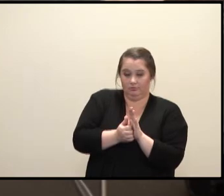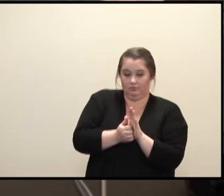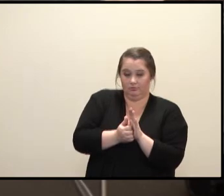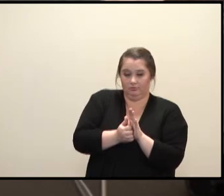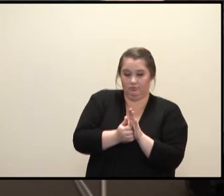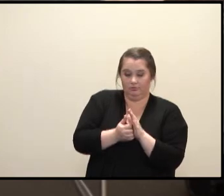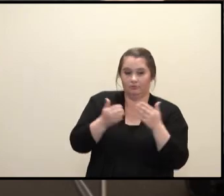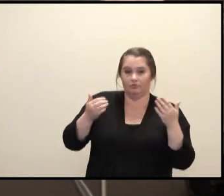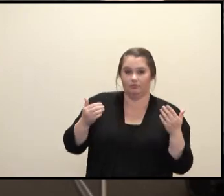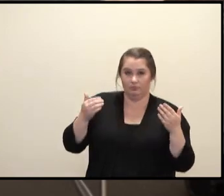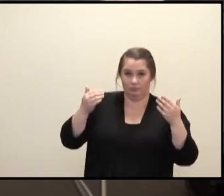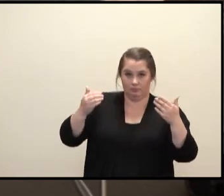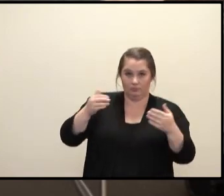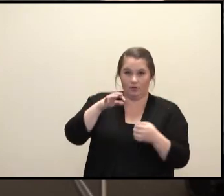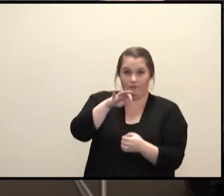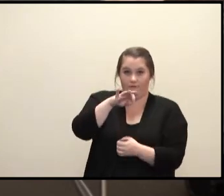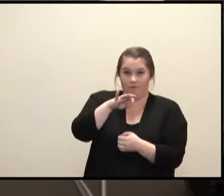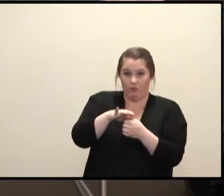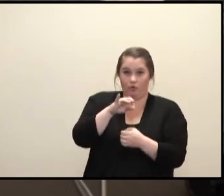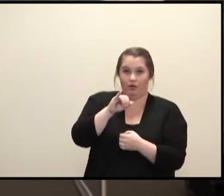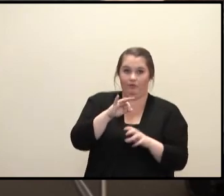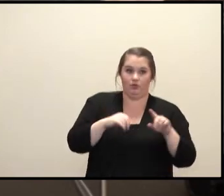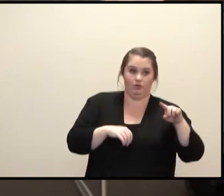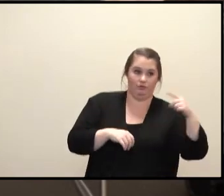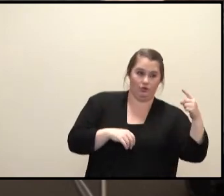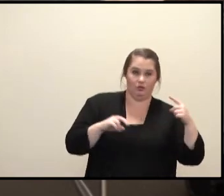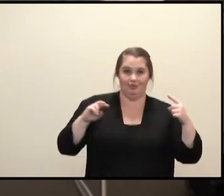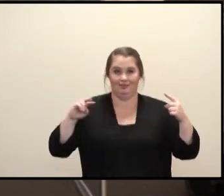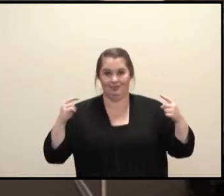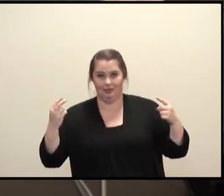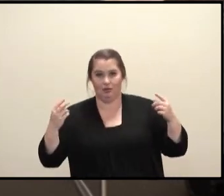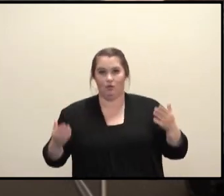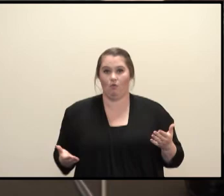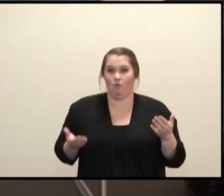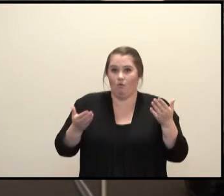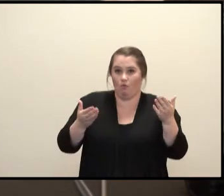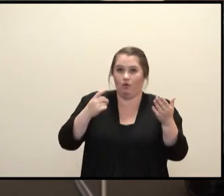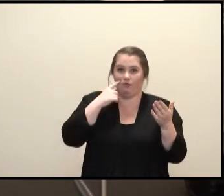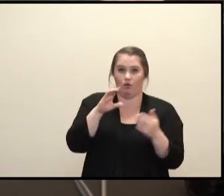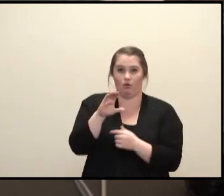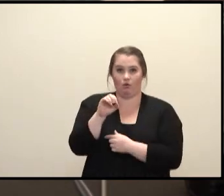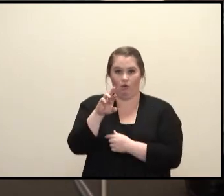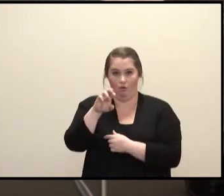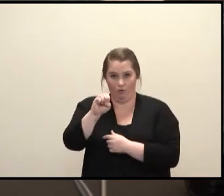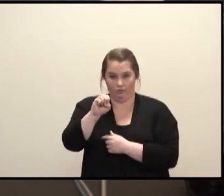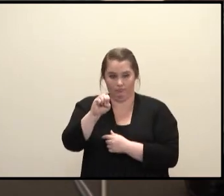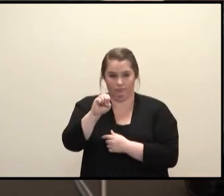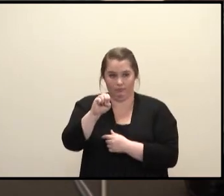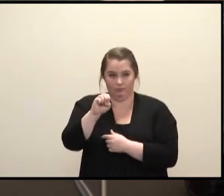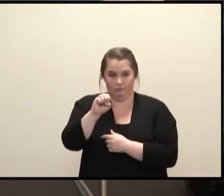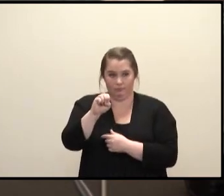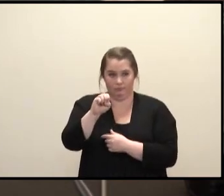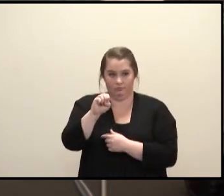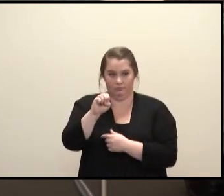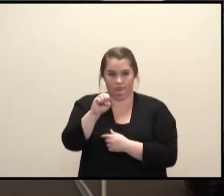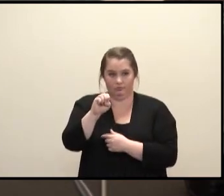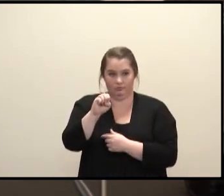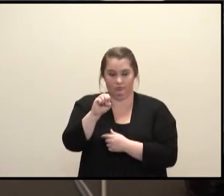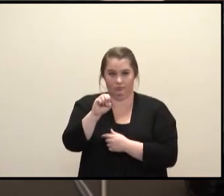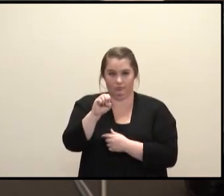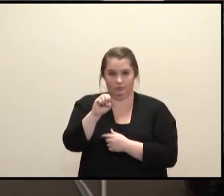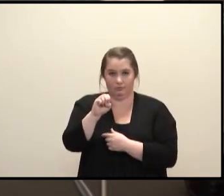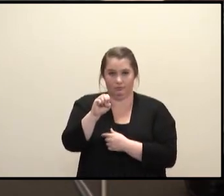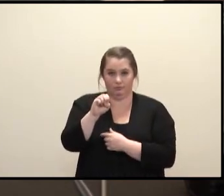vote, if there's a motion and a second, on awarding the contract for Core. I don't think legally